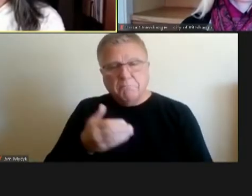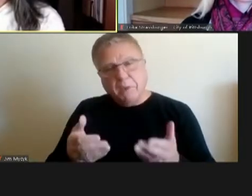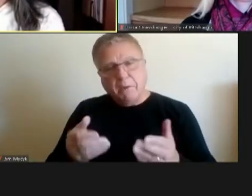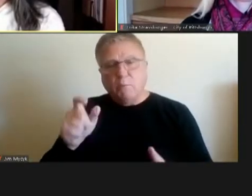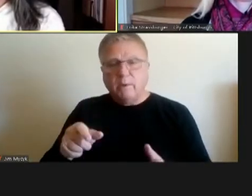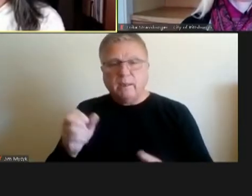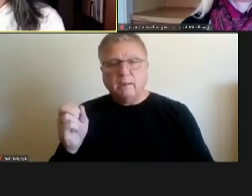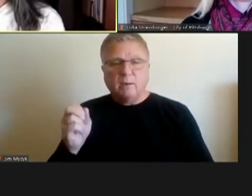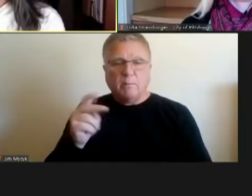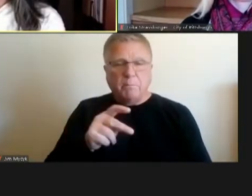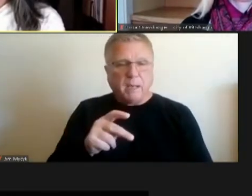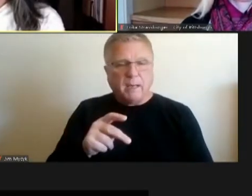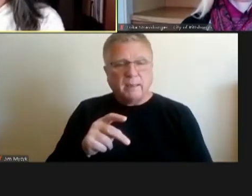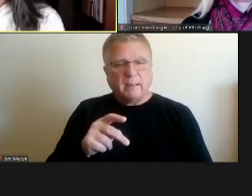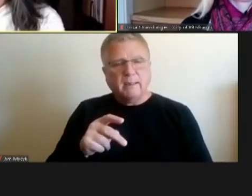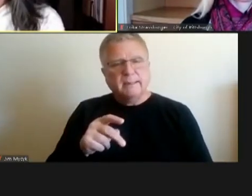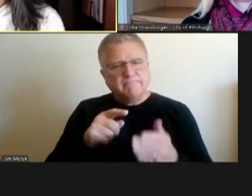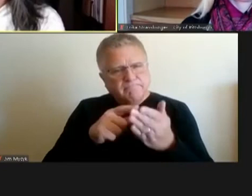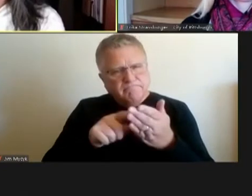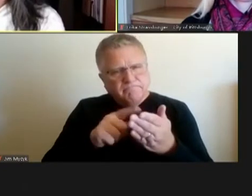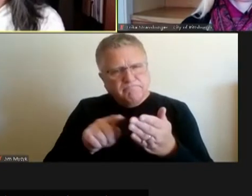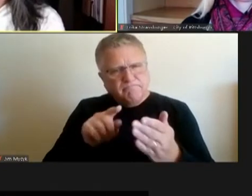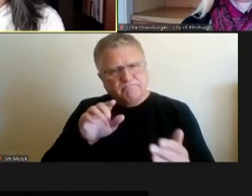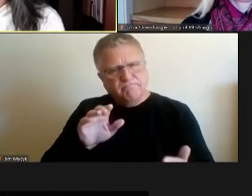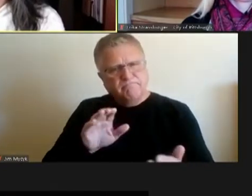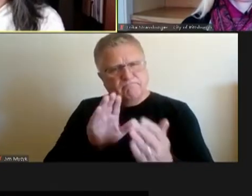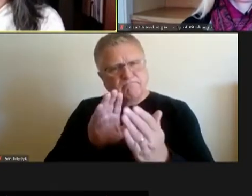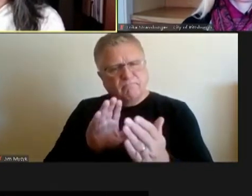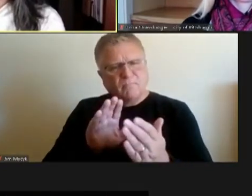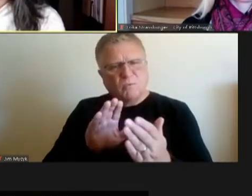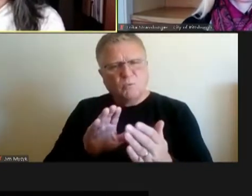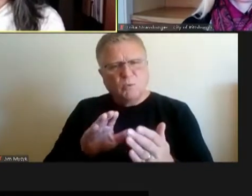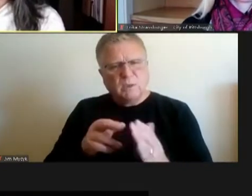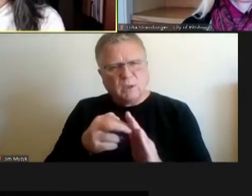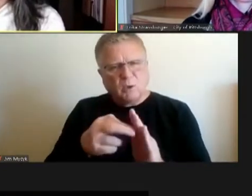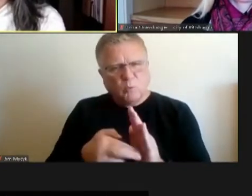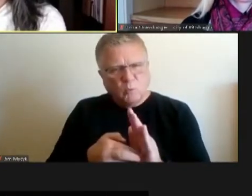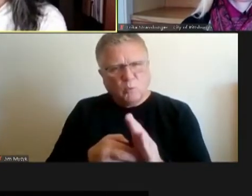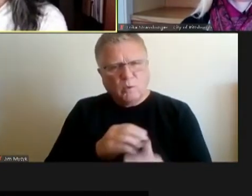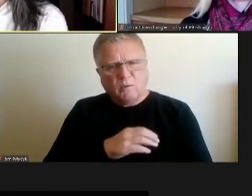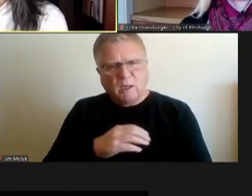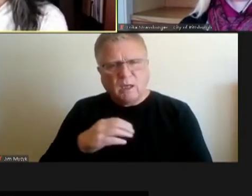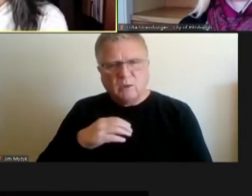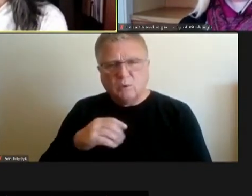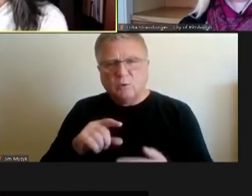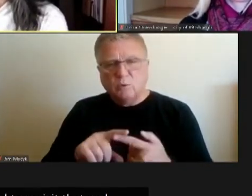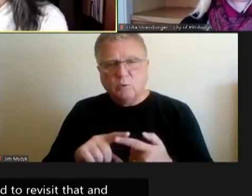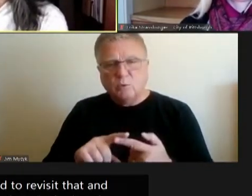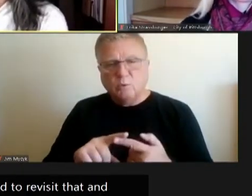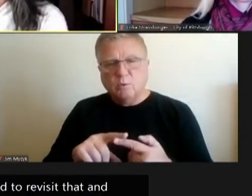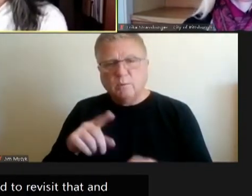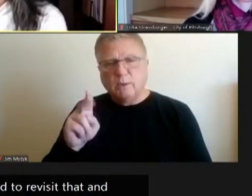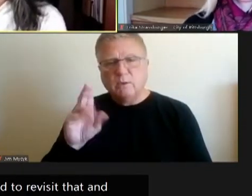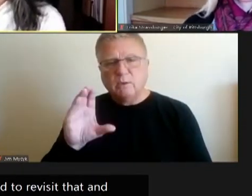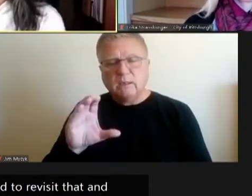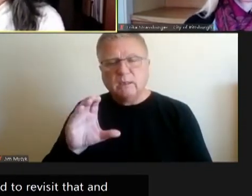that and address our will of council to the PUC, who has the power